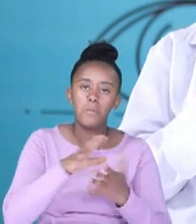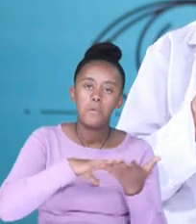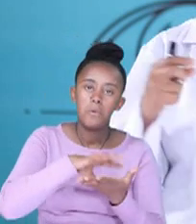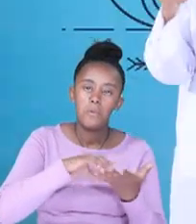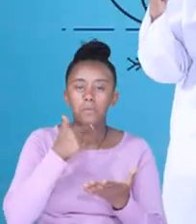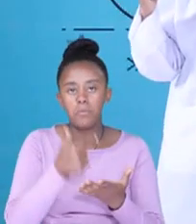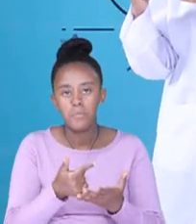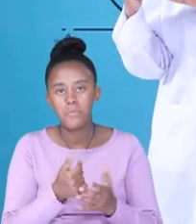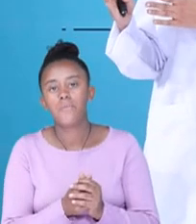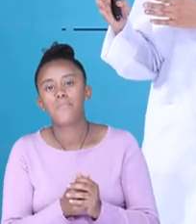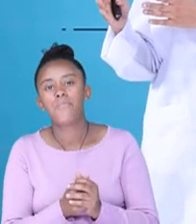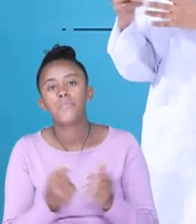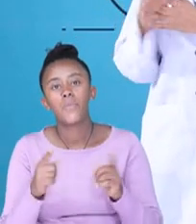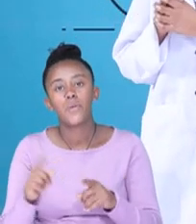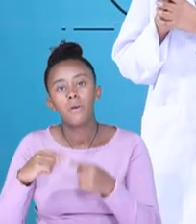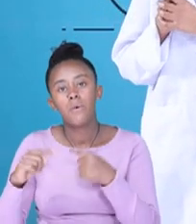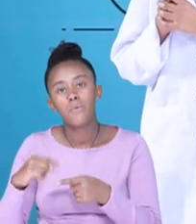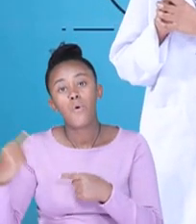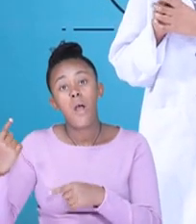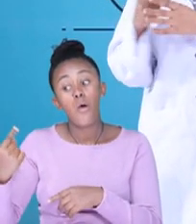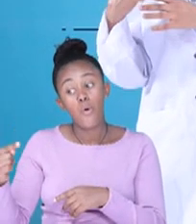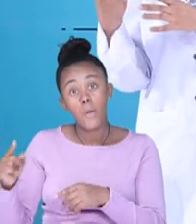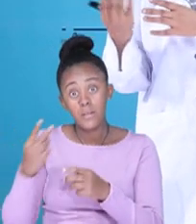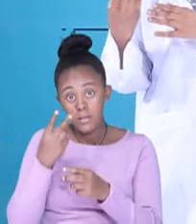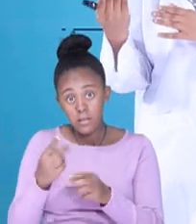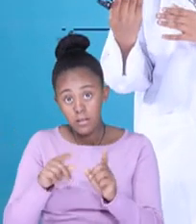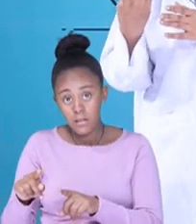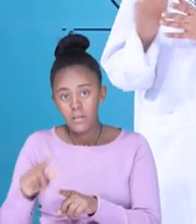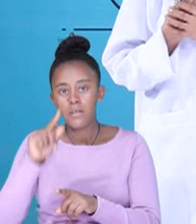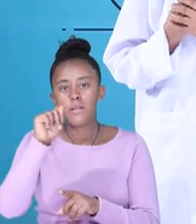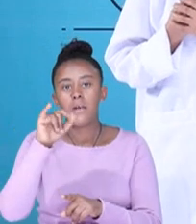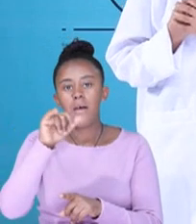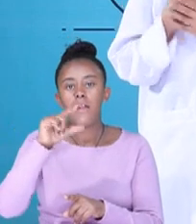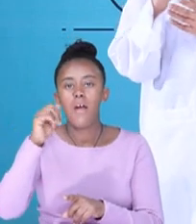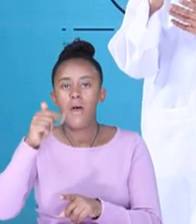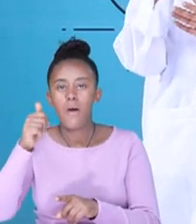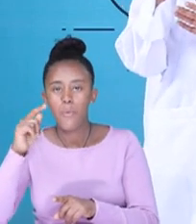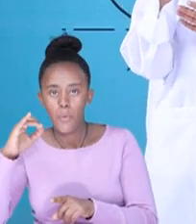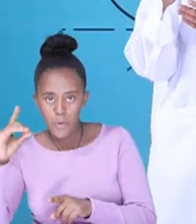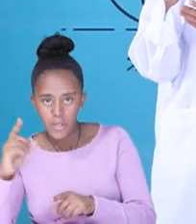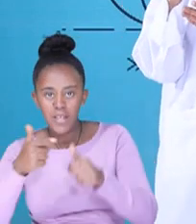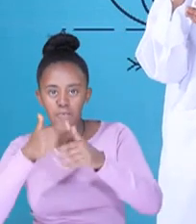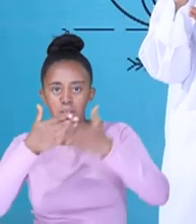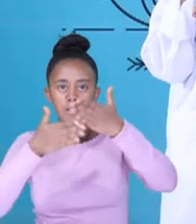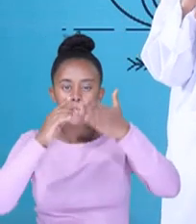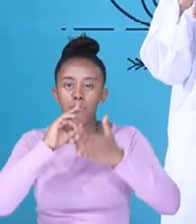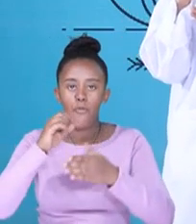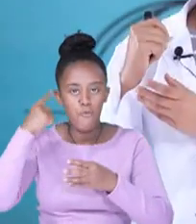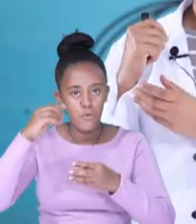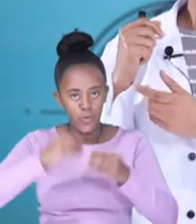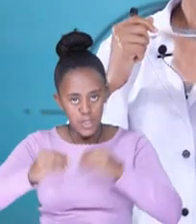aerobic respiration. When we come to chloroplast, the thylakoids are site of the first step of